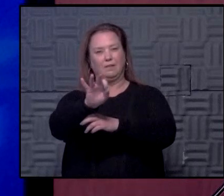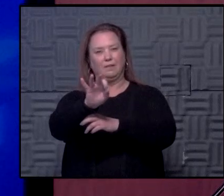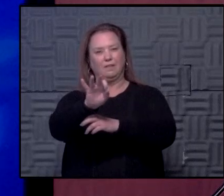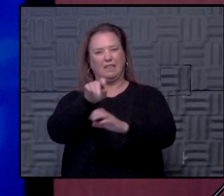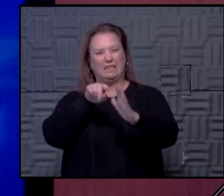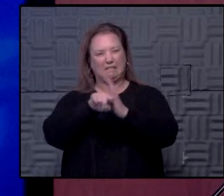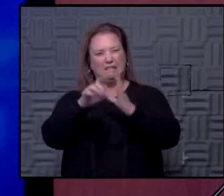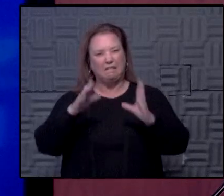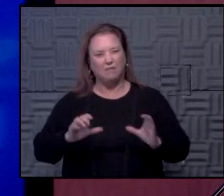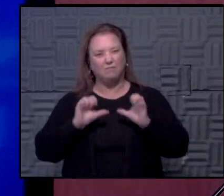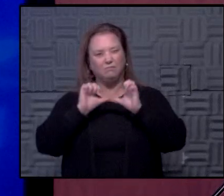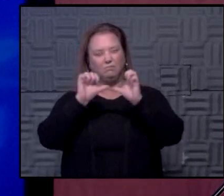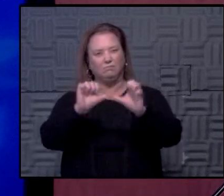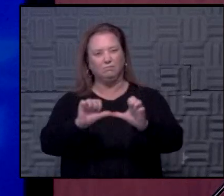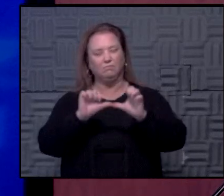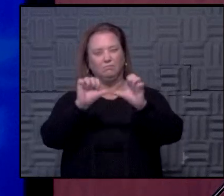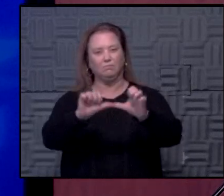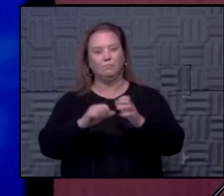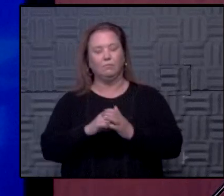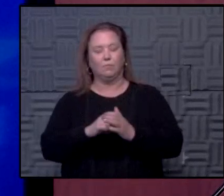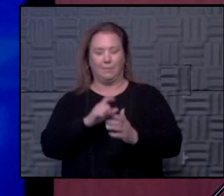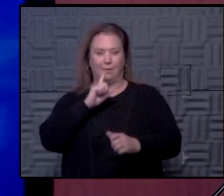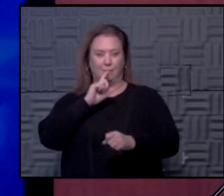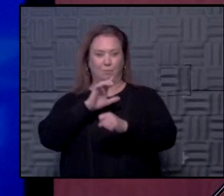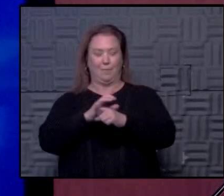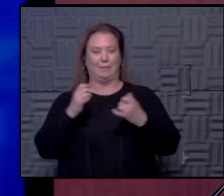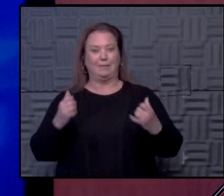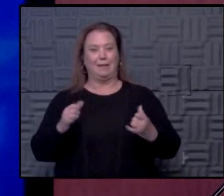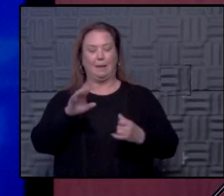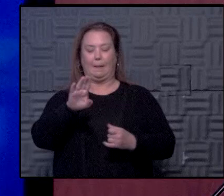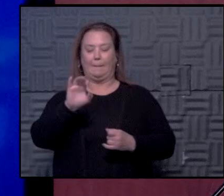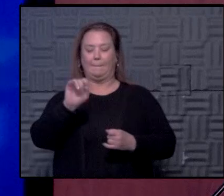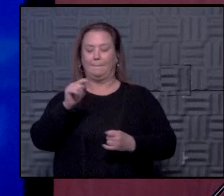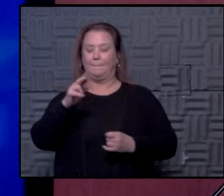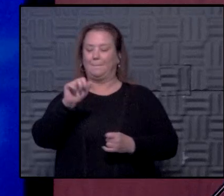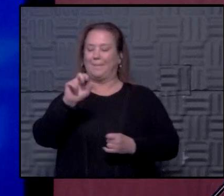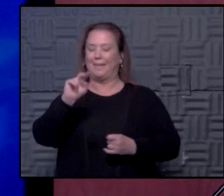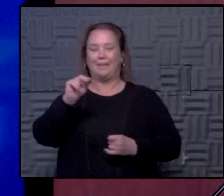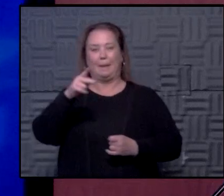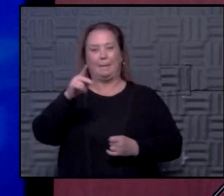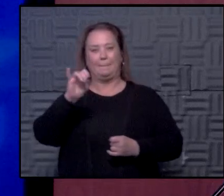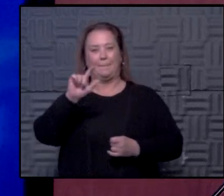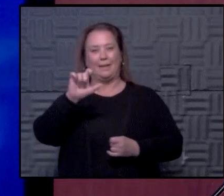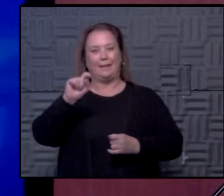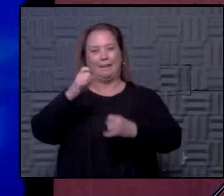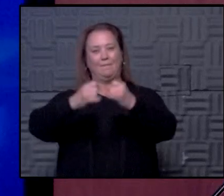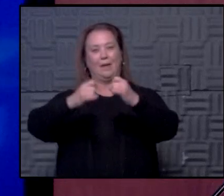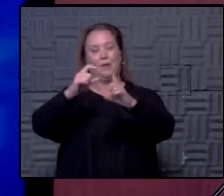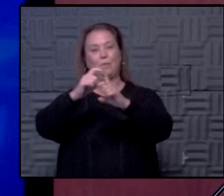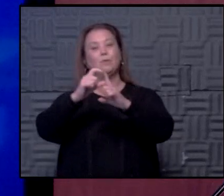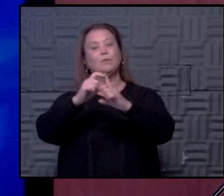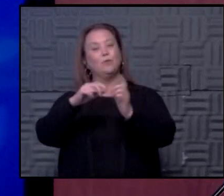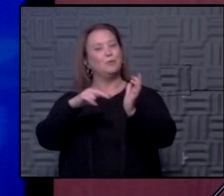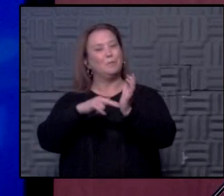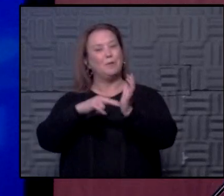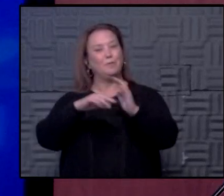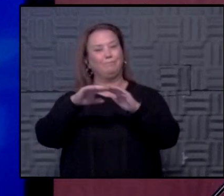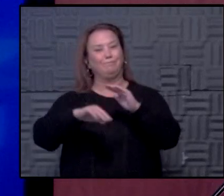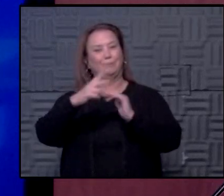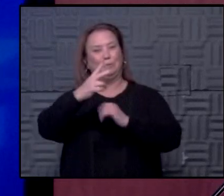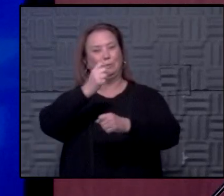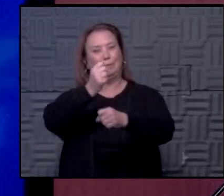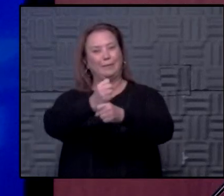serial killer. As promised earlier today, Bethan Piggott gets the final words. She's been a nurse for just 2